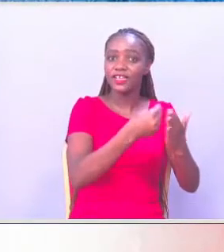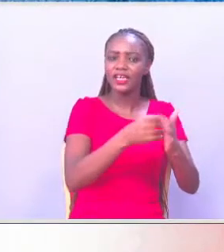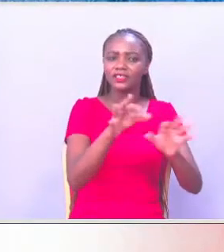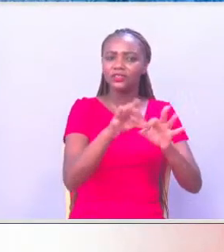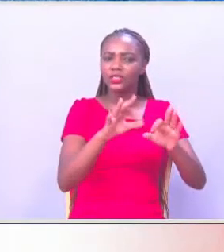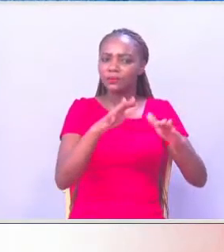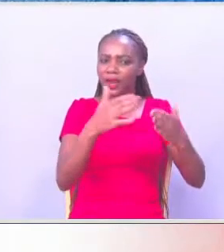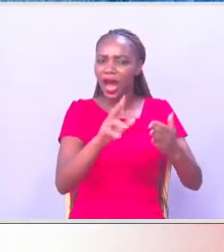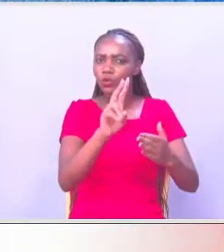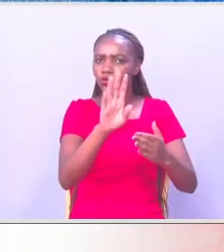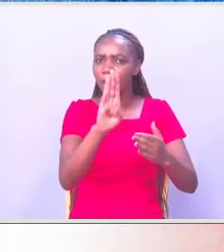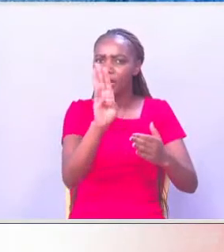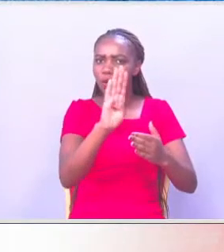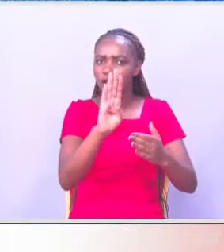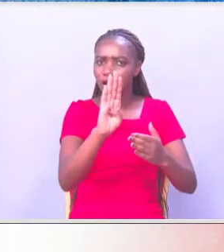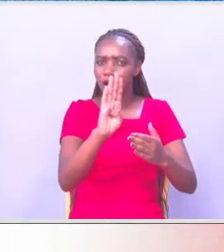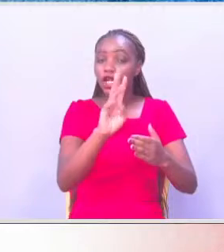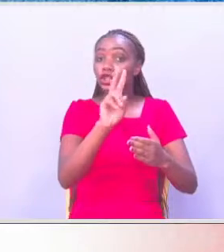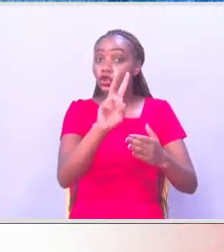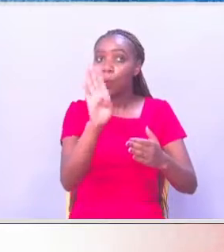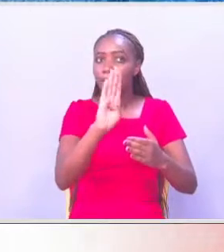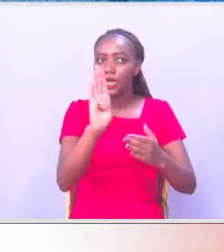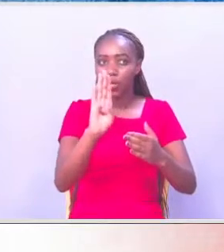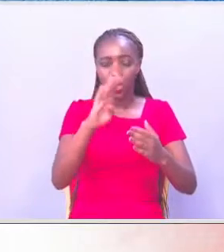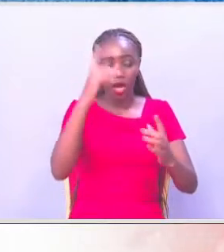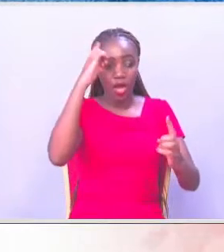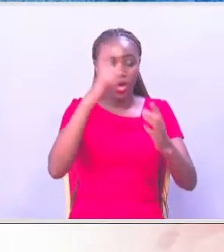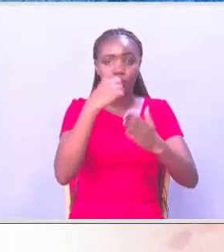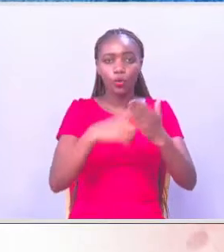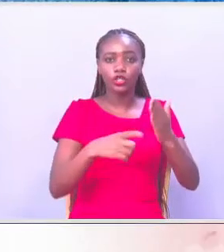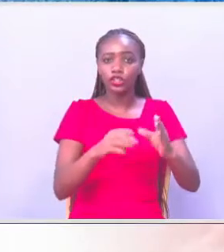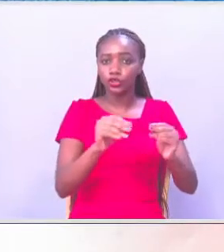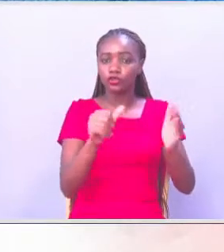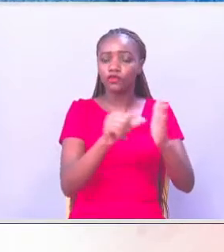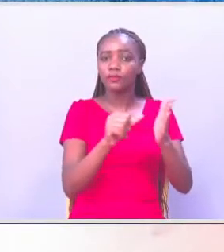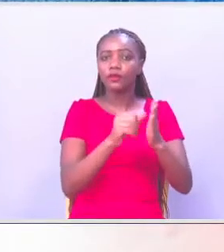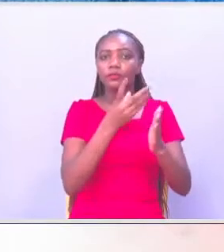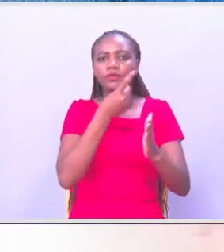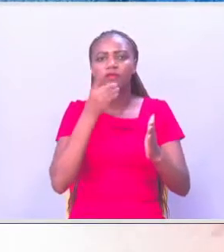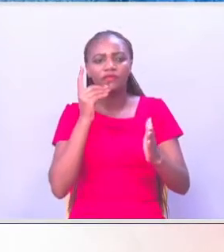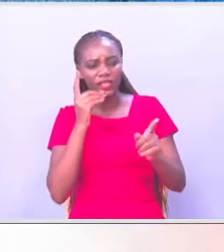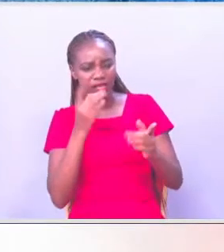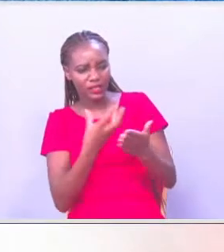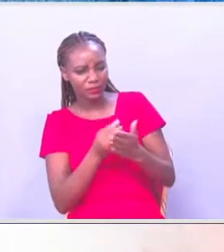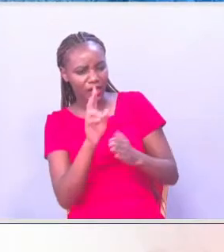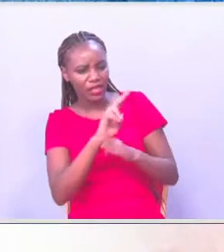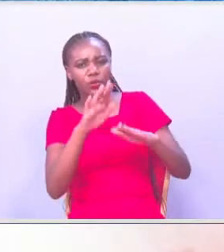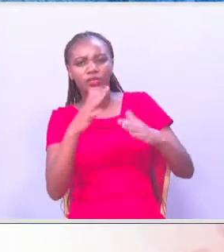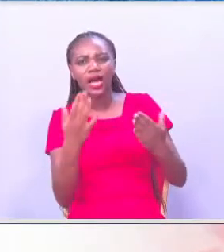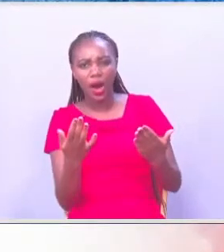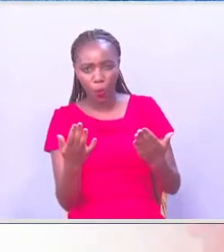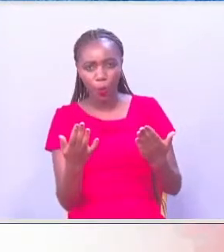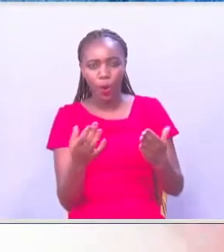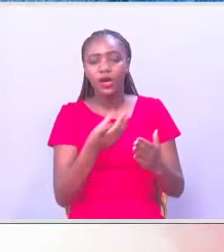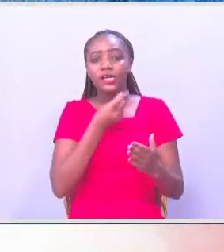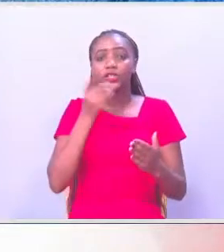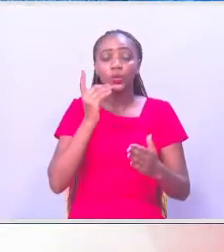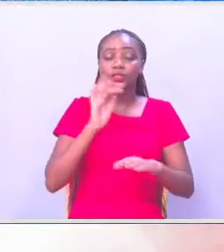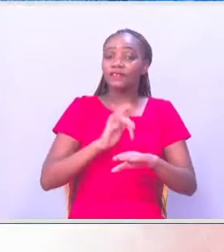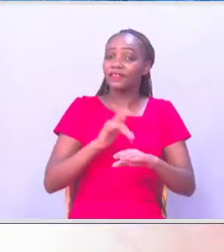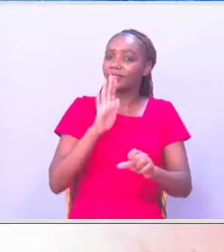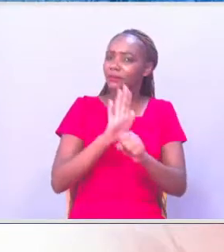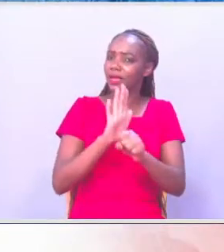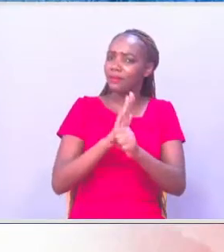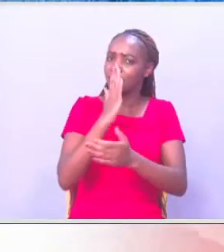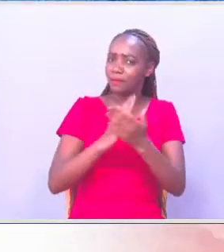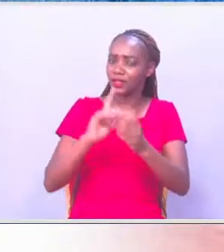the 2 billion Kenya shillings that was set aside to mitigate effects of drought that continues to ravage most parts of the